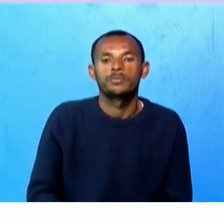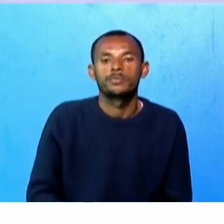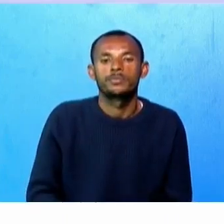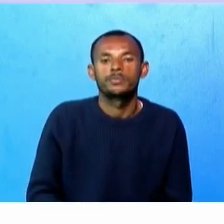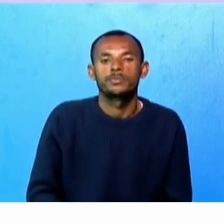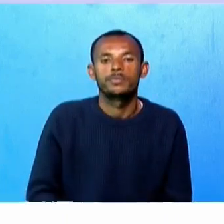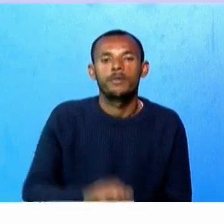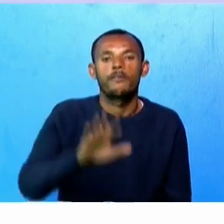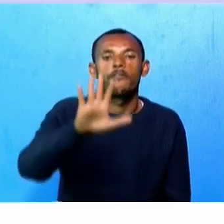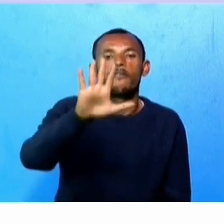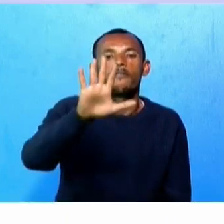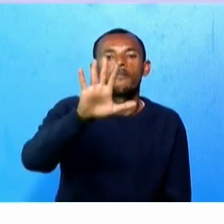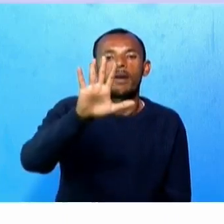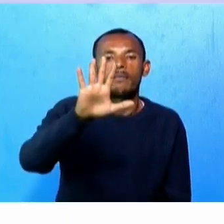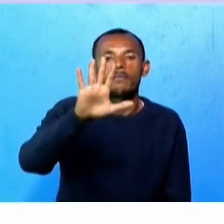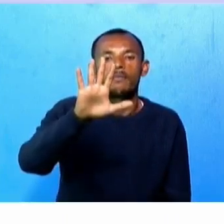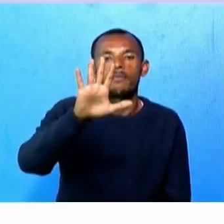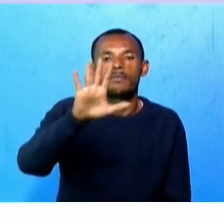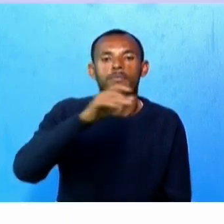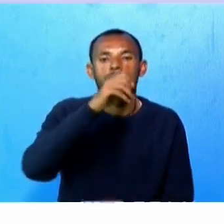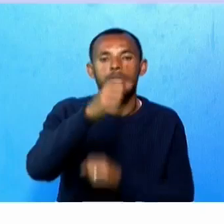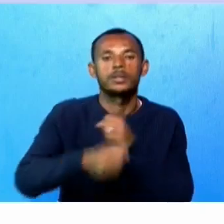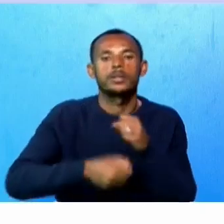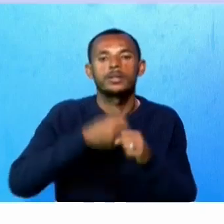say 5 years?